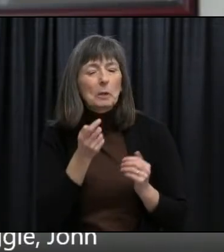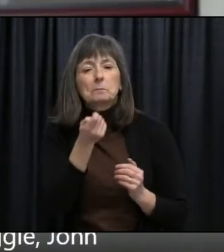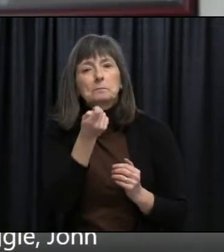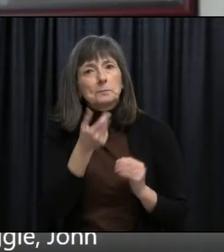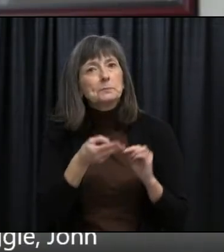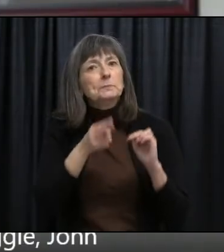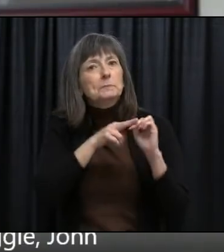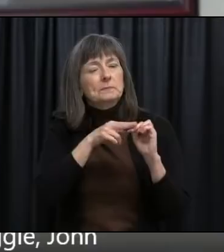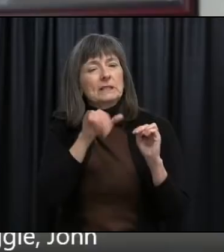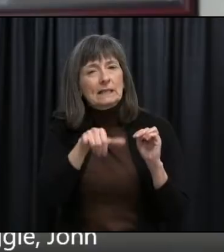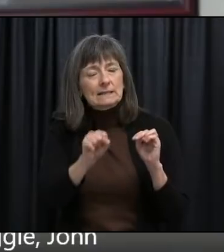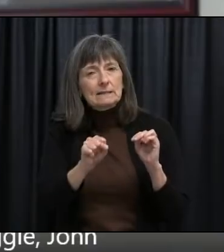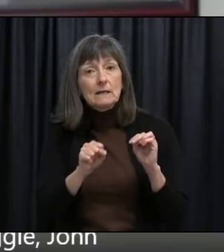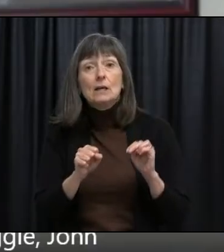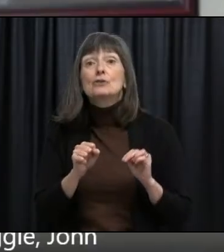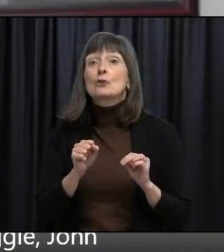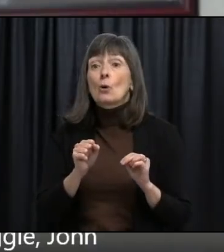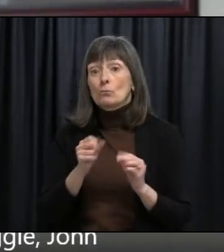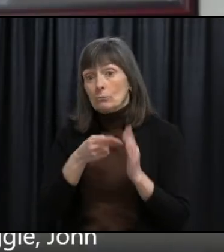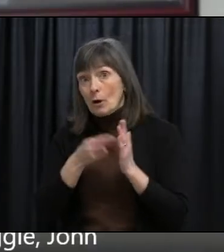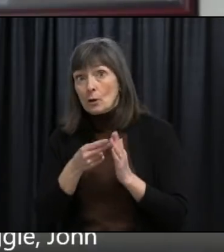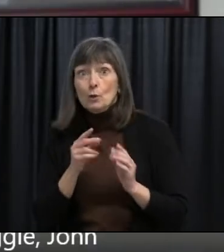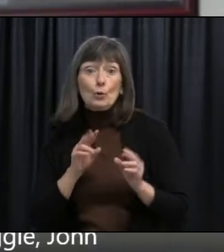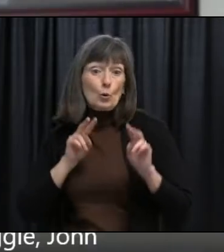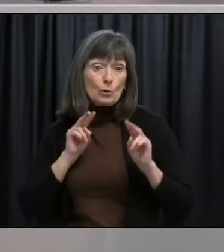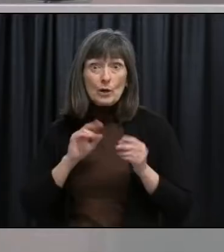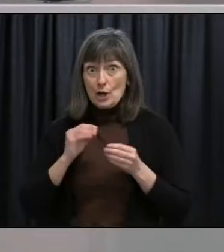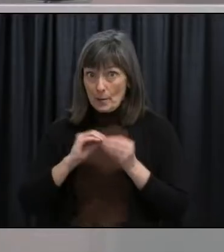that is tracked, but I haven't checked on recently.